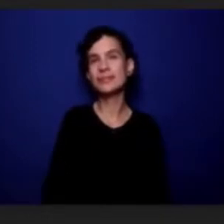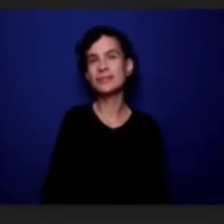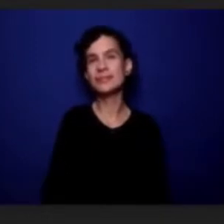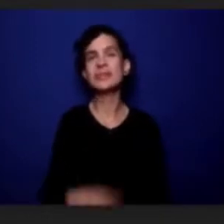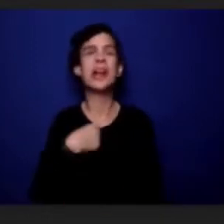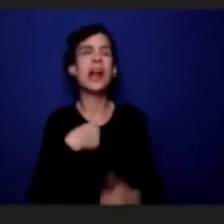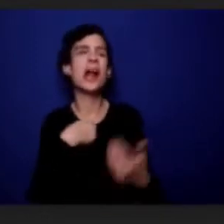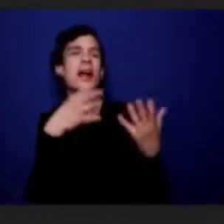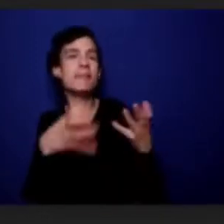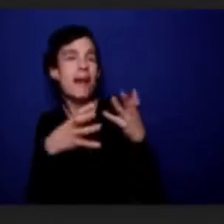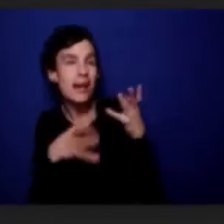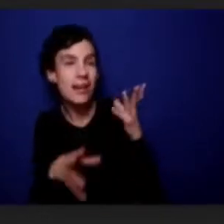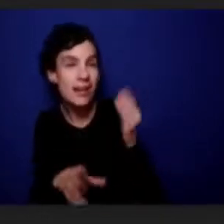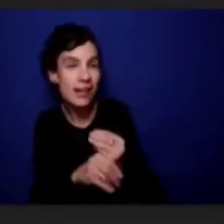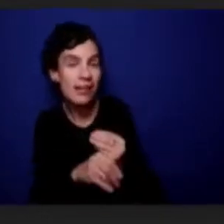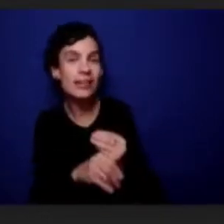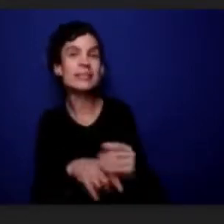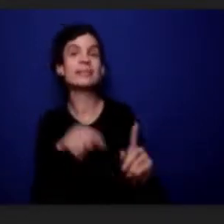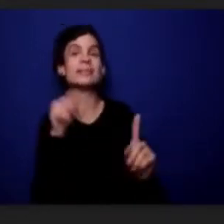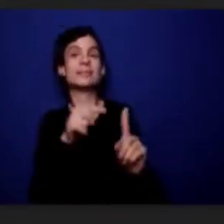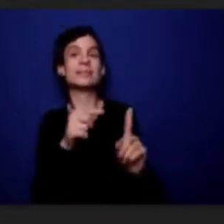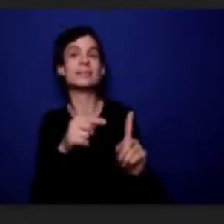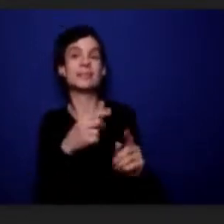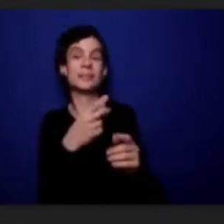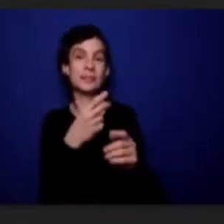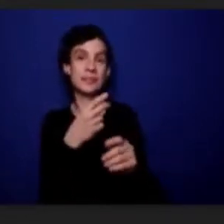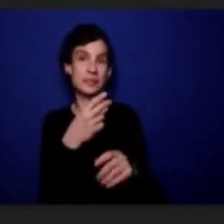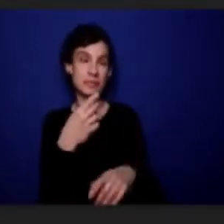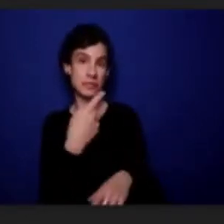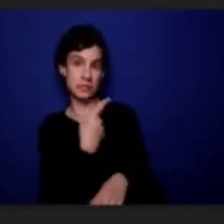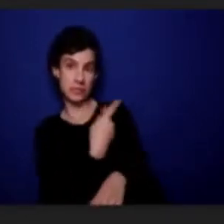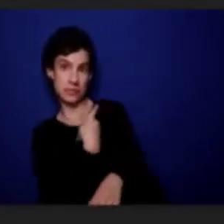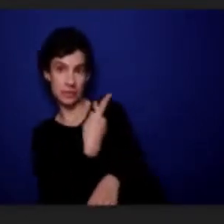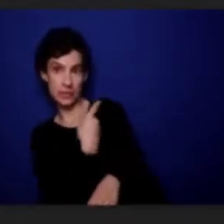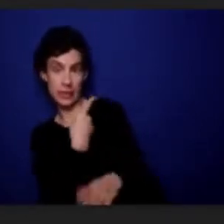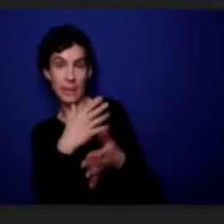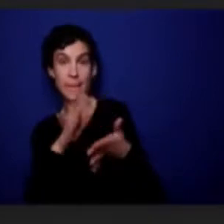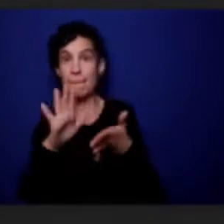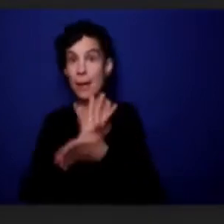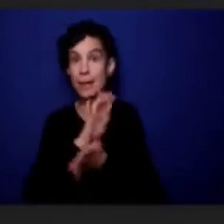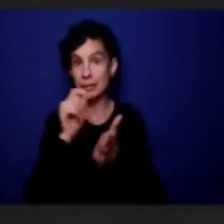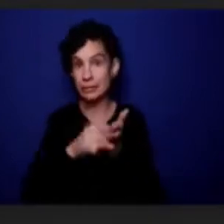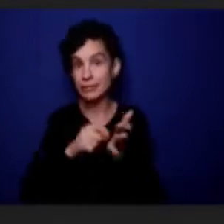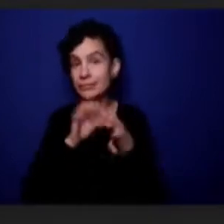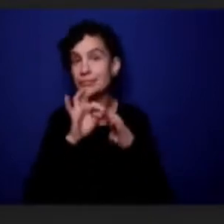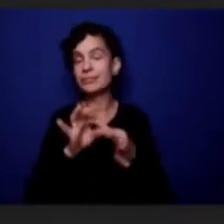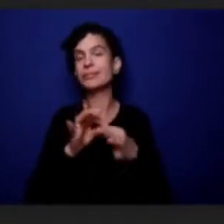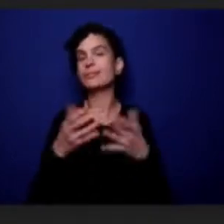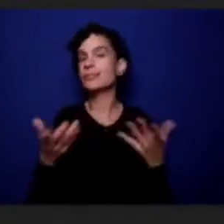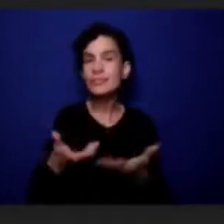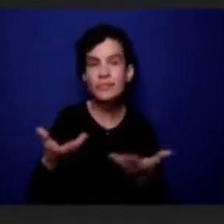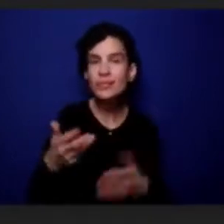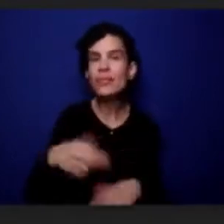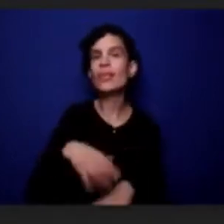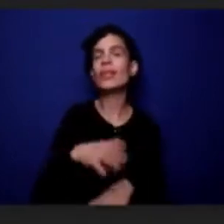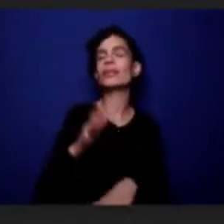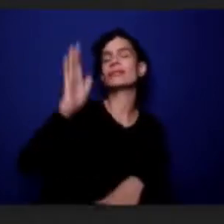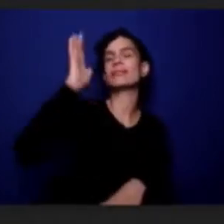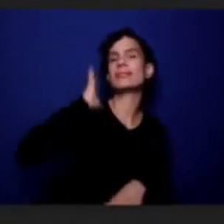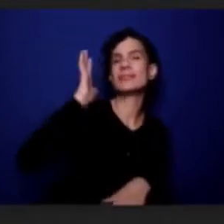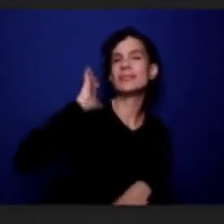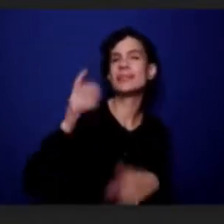persists today, right? So yeah, thank you. It's fascinating. Oh, sorry. Go ahead, please. I was going to say as well how I